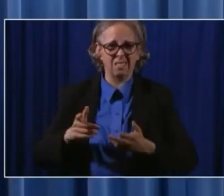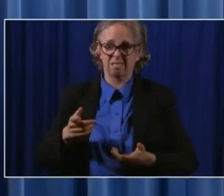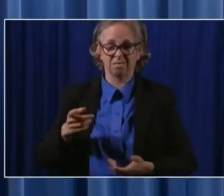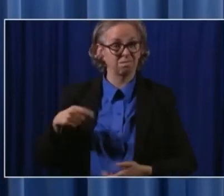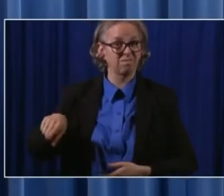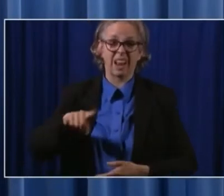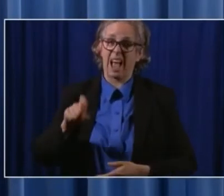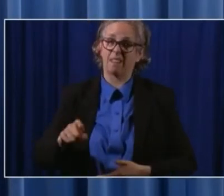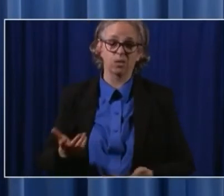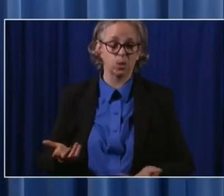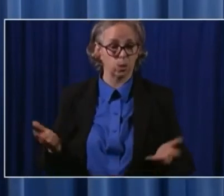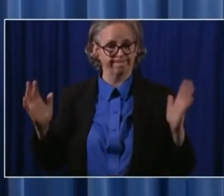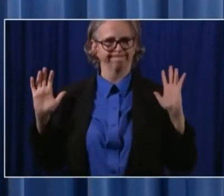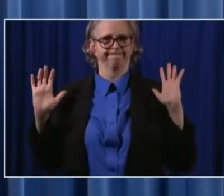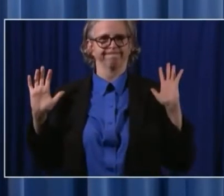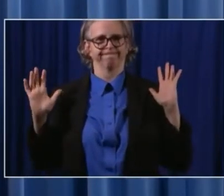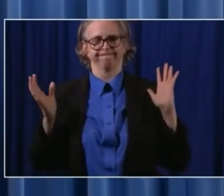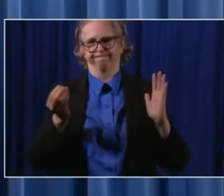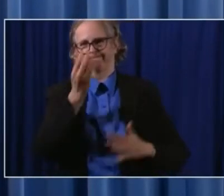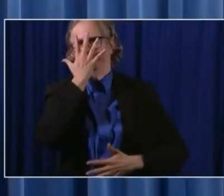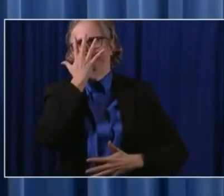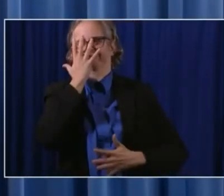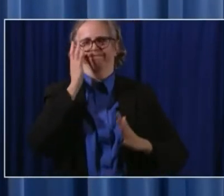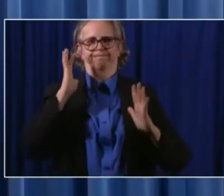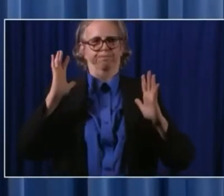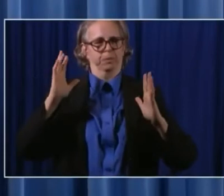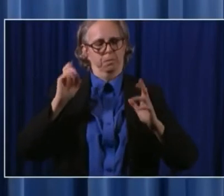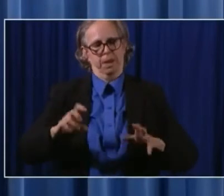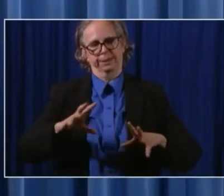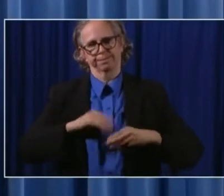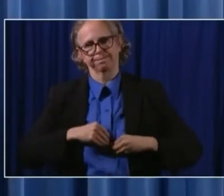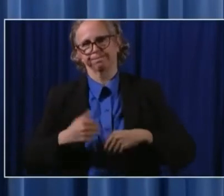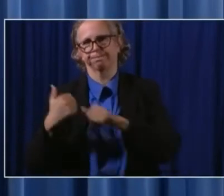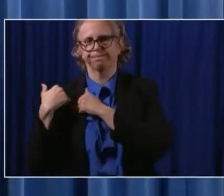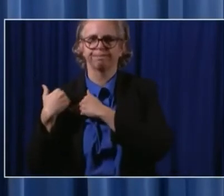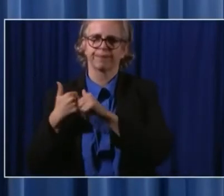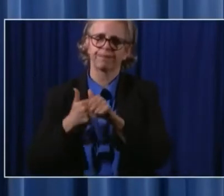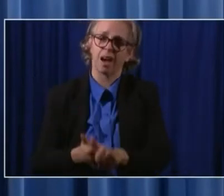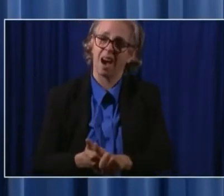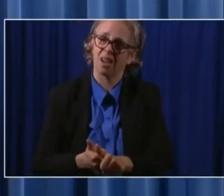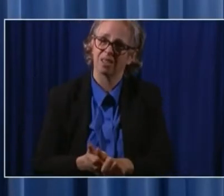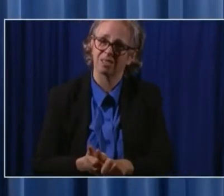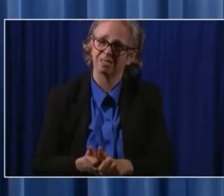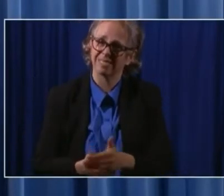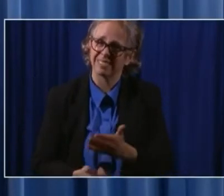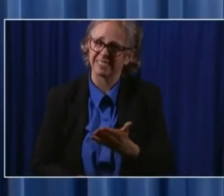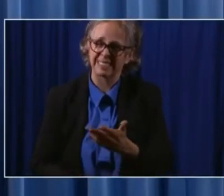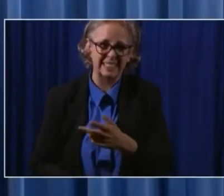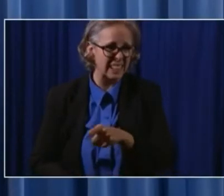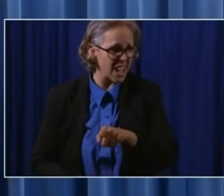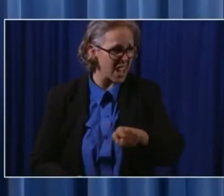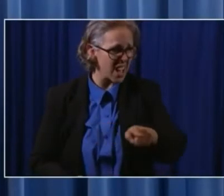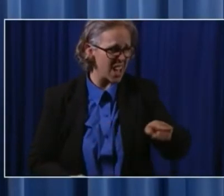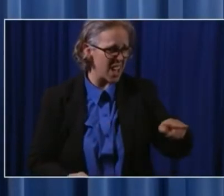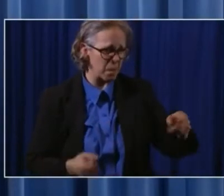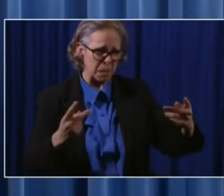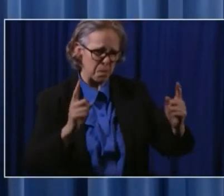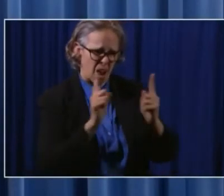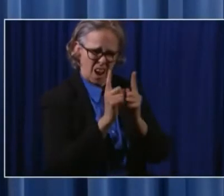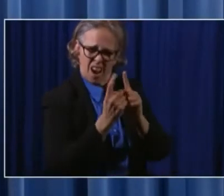their own fair, basically. And so if you've got too many people in that fairgrounds and they can't be keeping social distancing, then fairs are going to